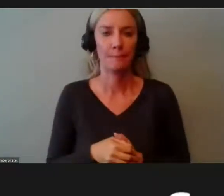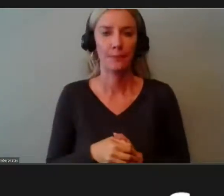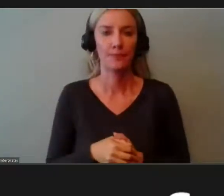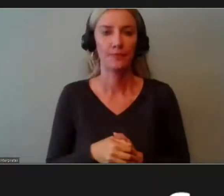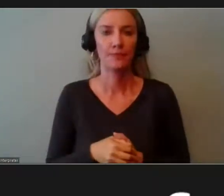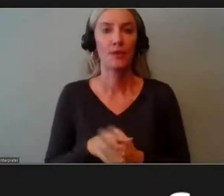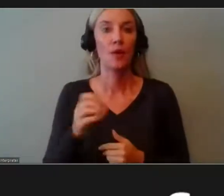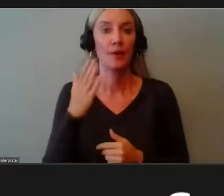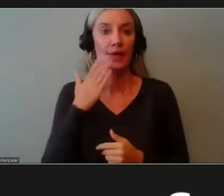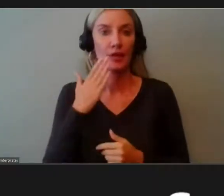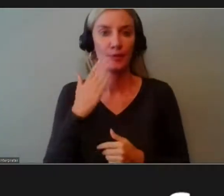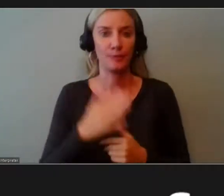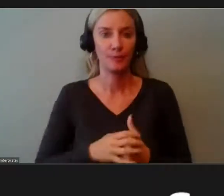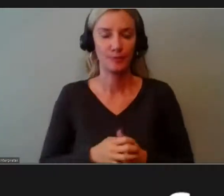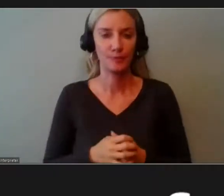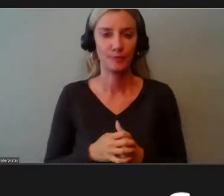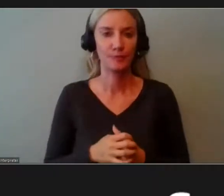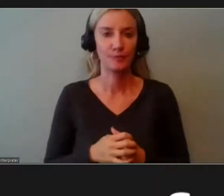Thank you.